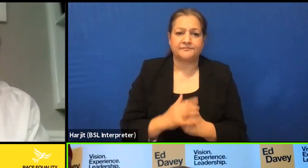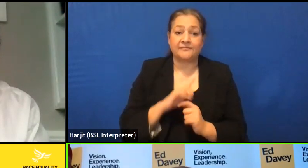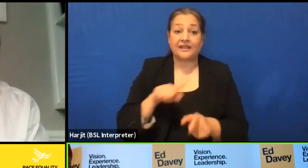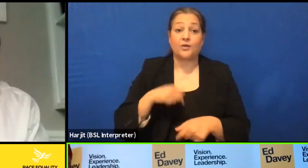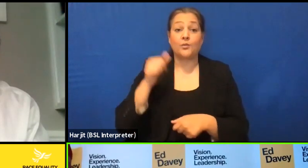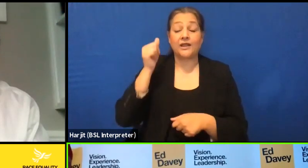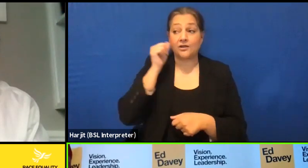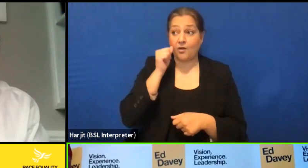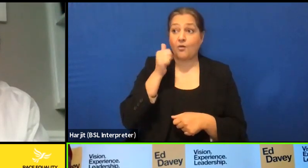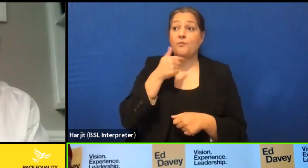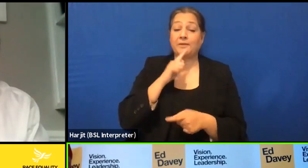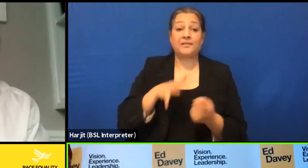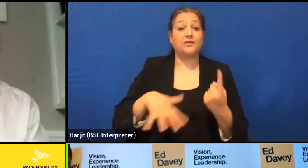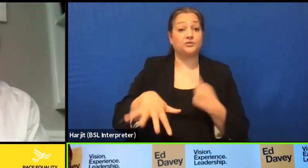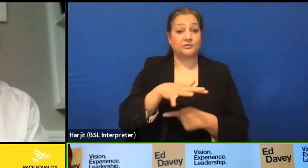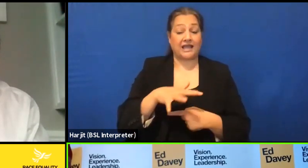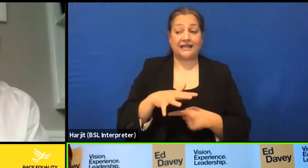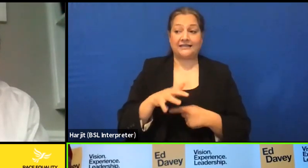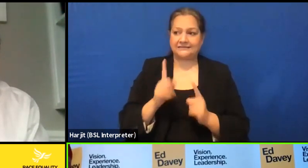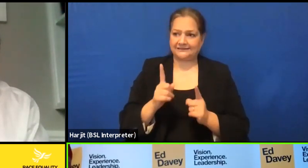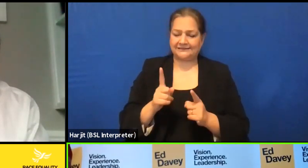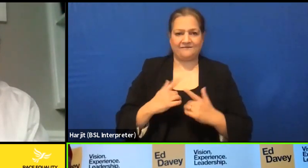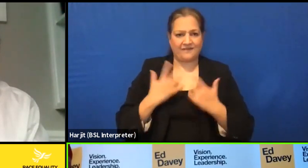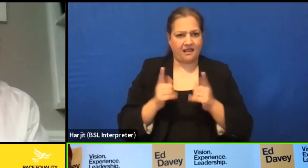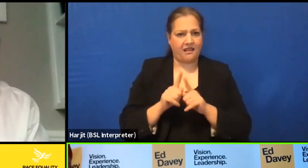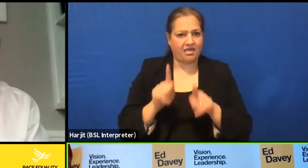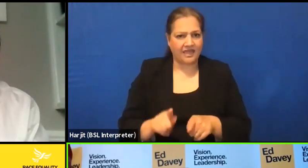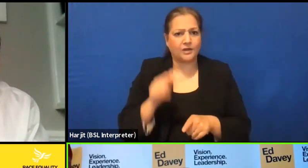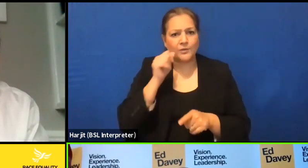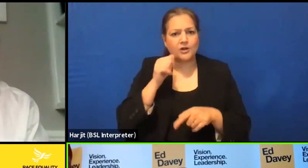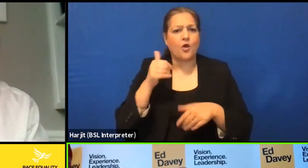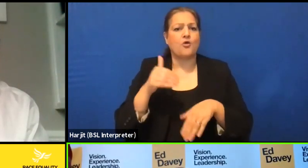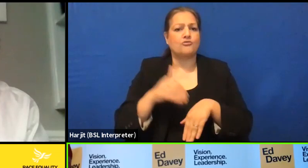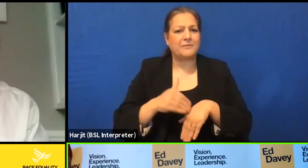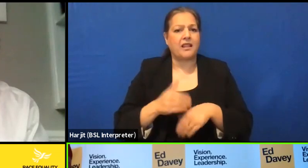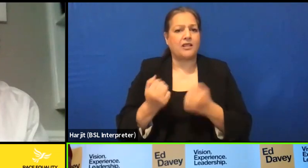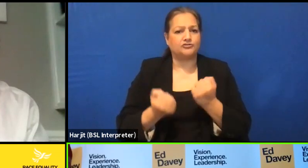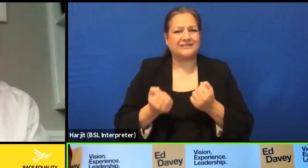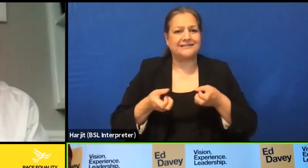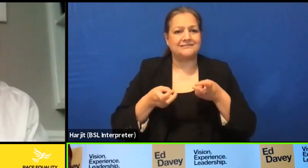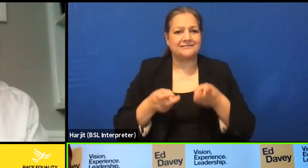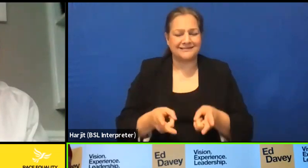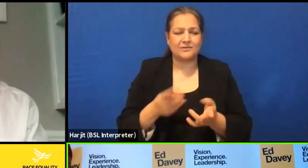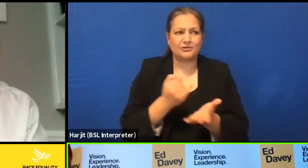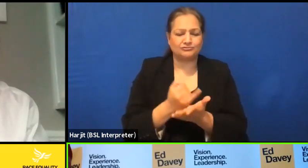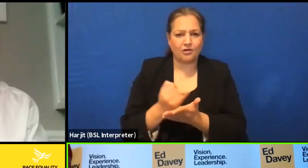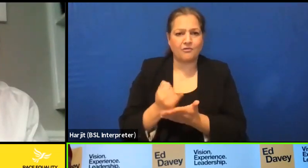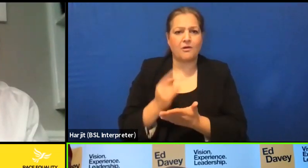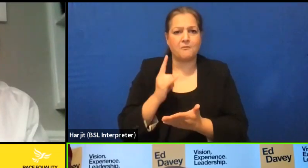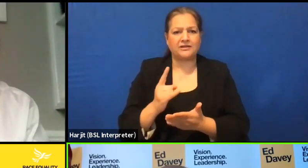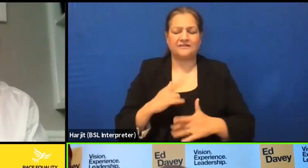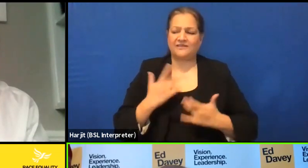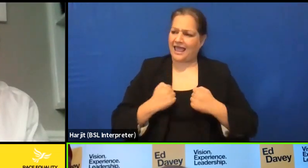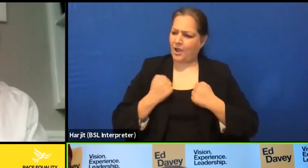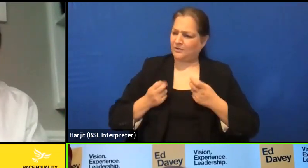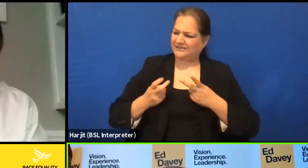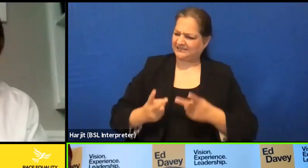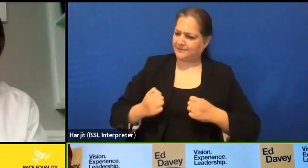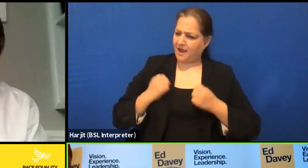in society, we know the criminal justice system is wrong, why should we think that our systems and our party is any different from